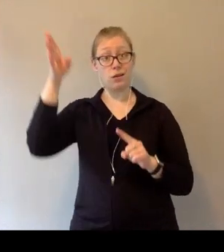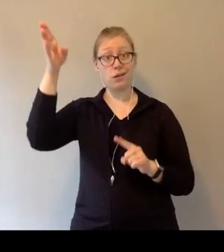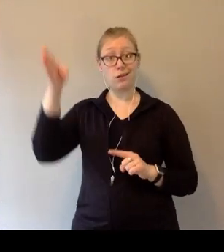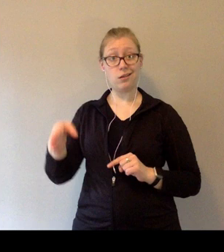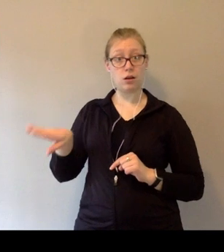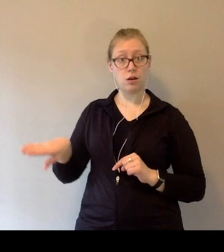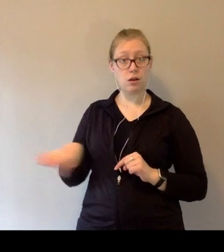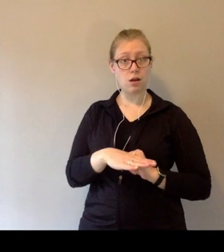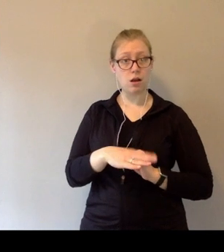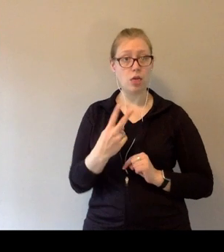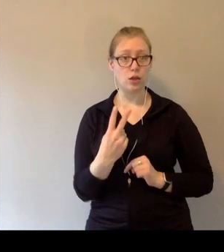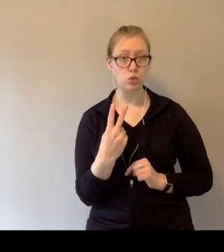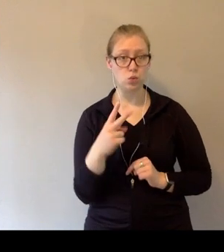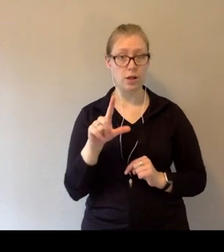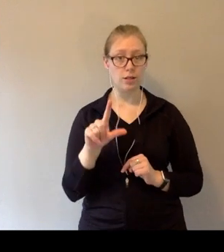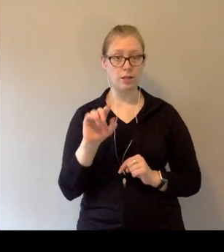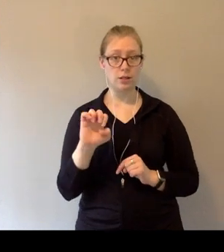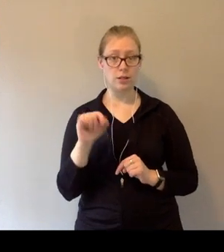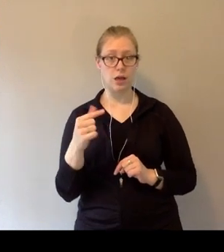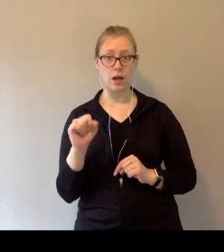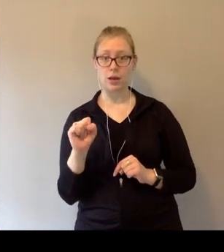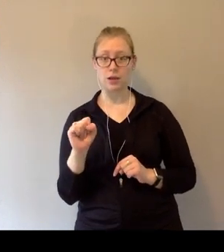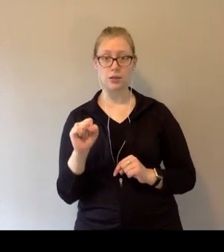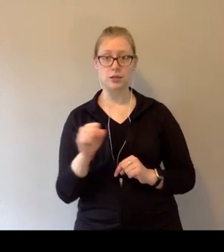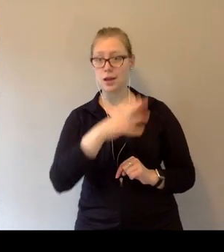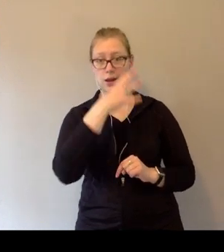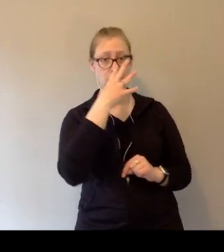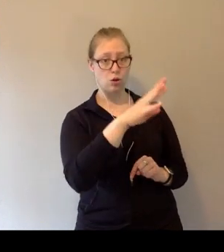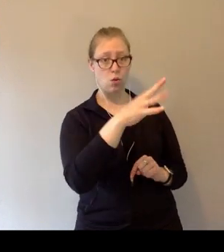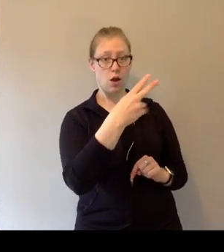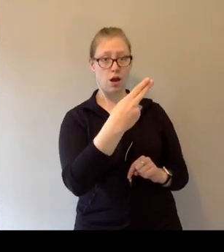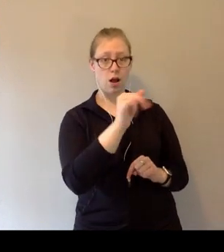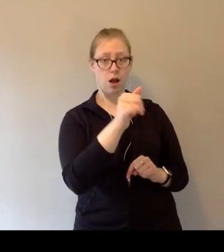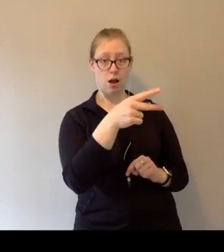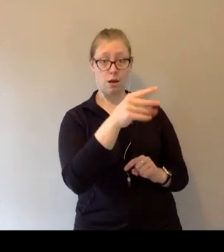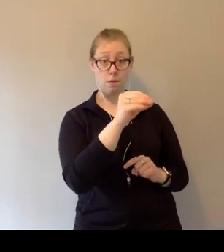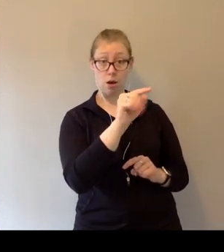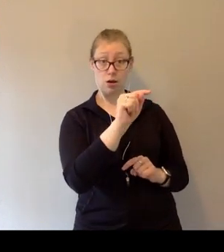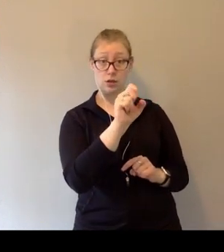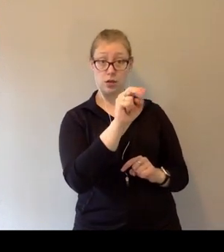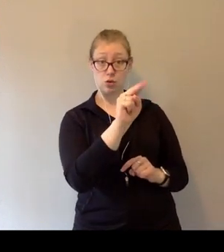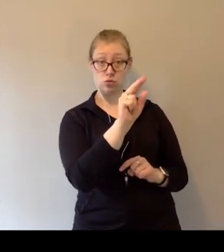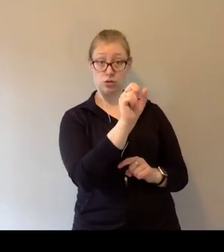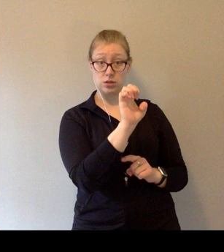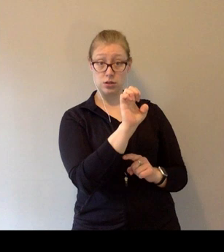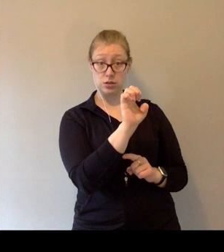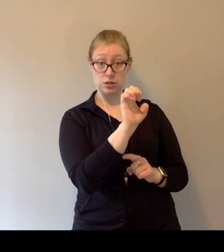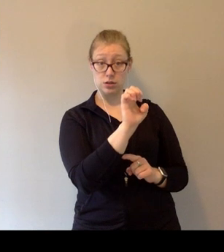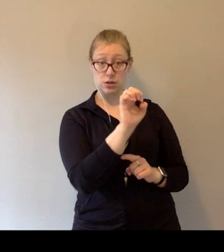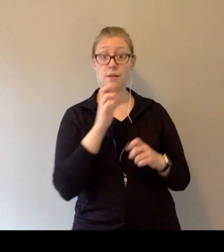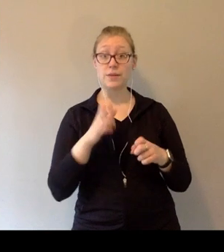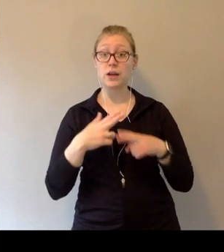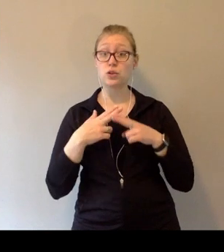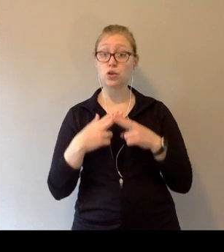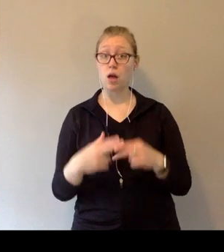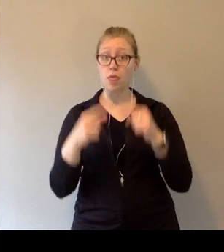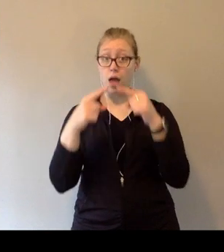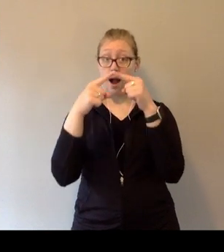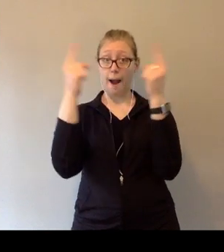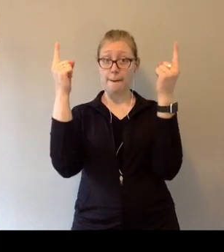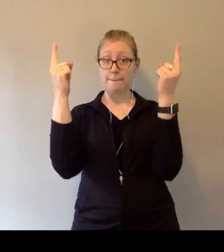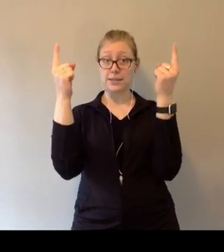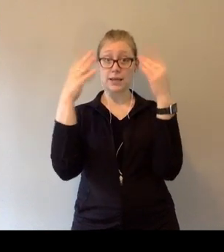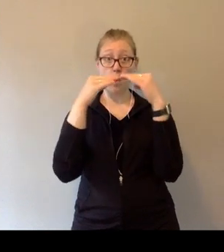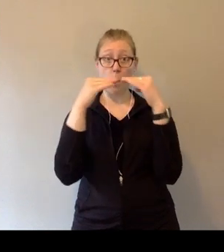of the hypotenuse. And this ratio is called the opposite